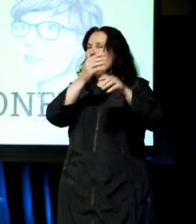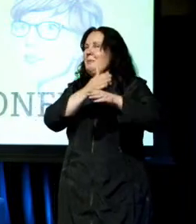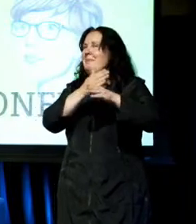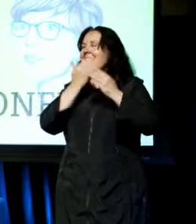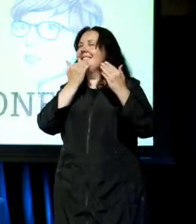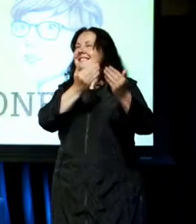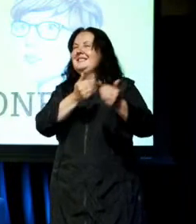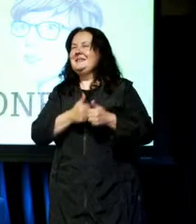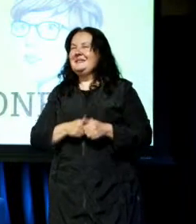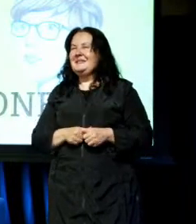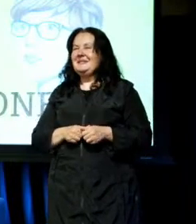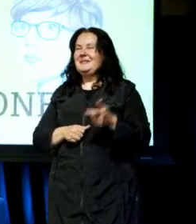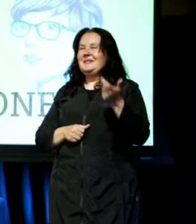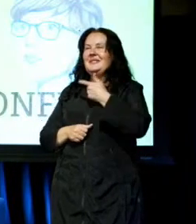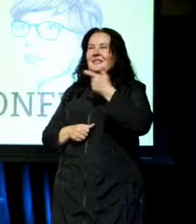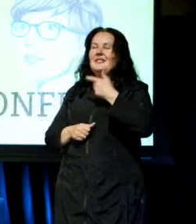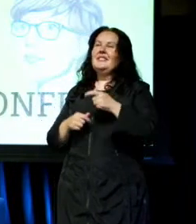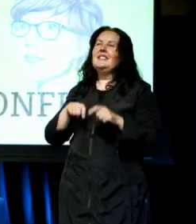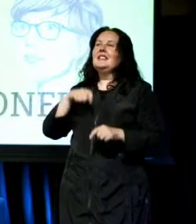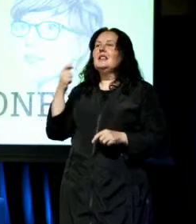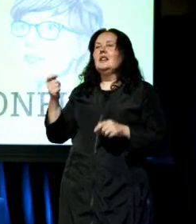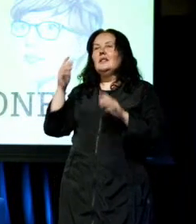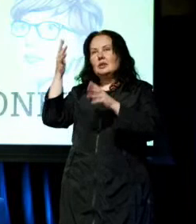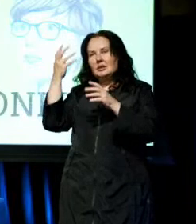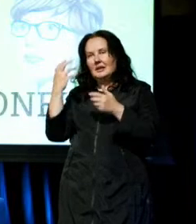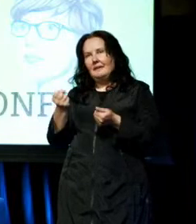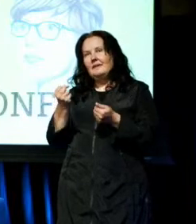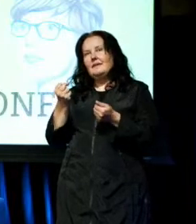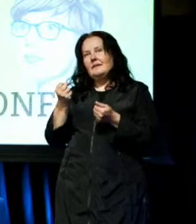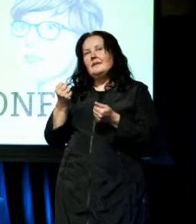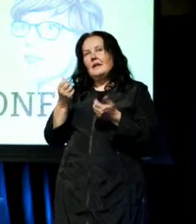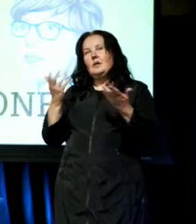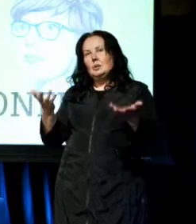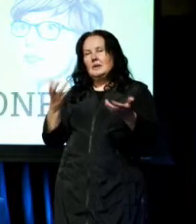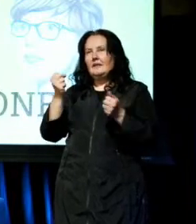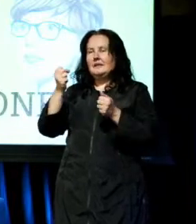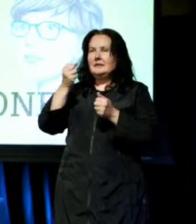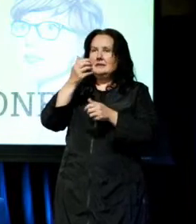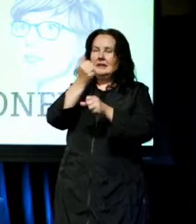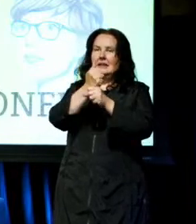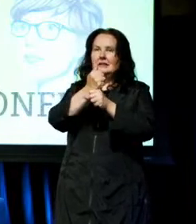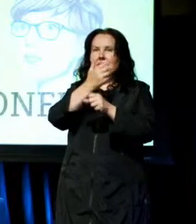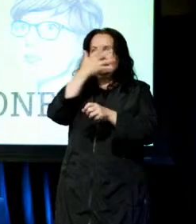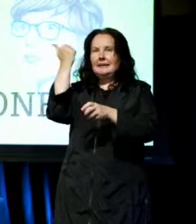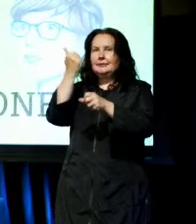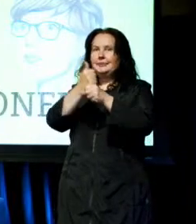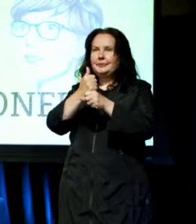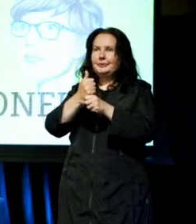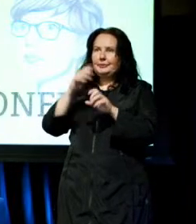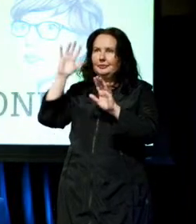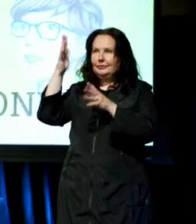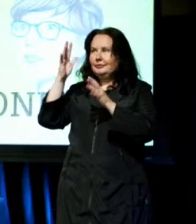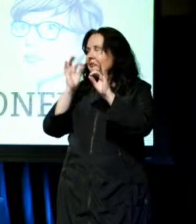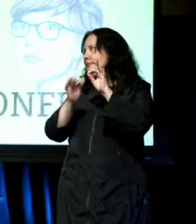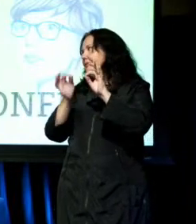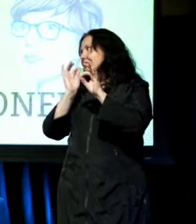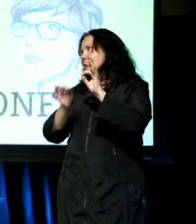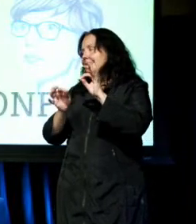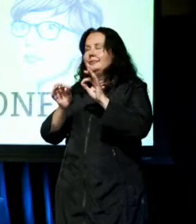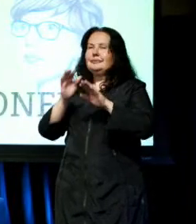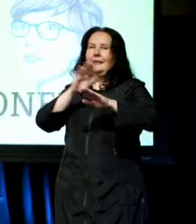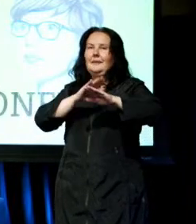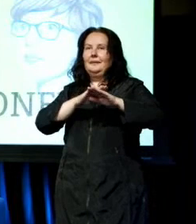you. And of course we have Glenda, our lovely Auslan interpreter to my left here.